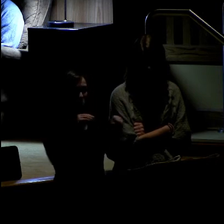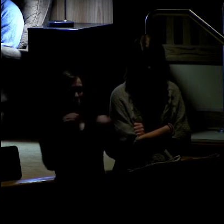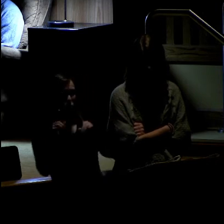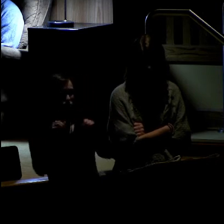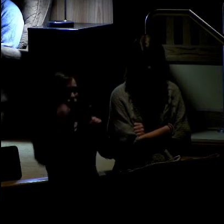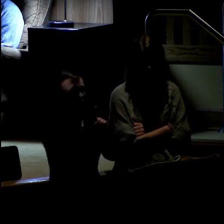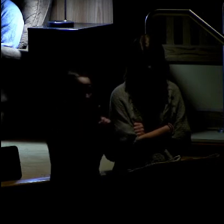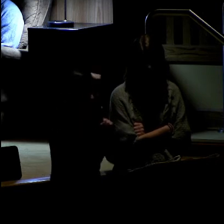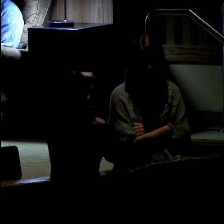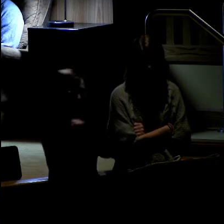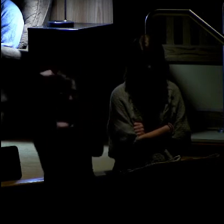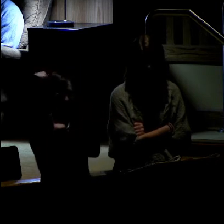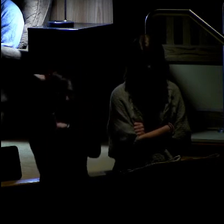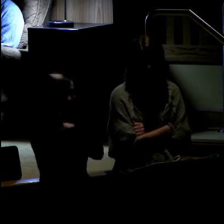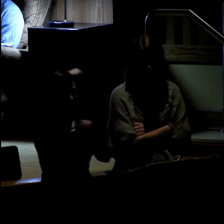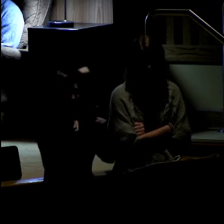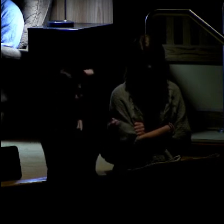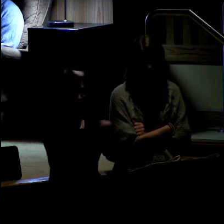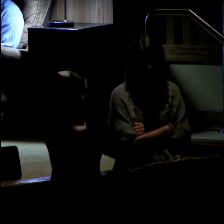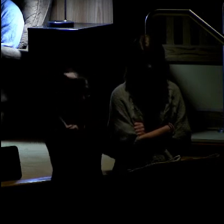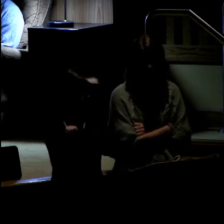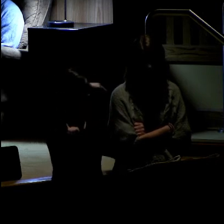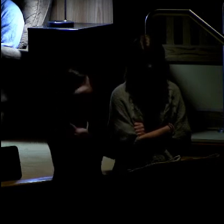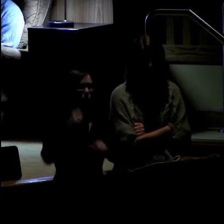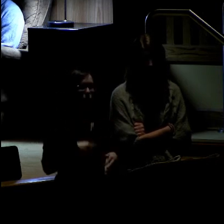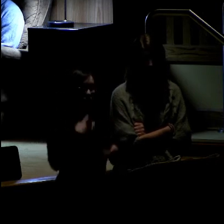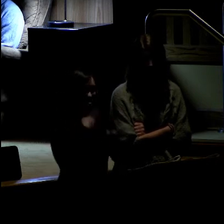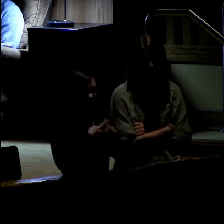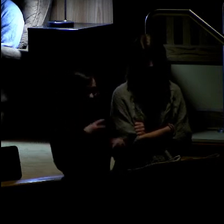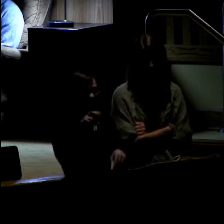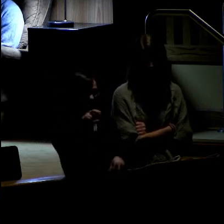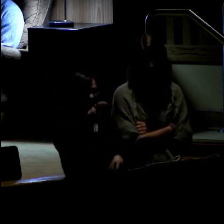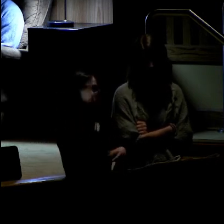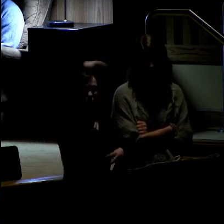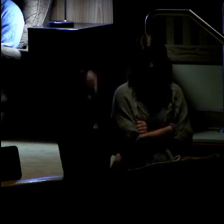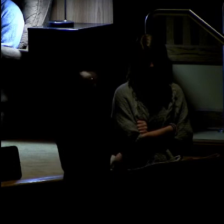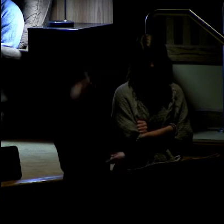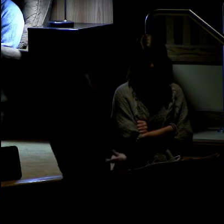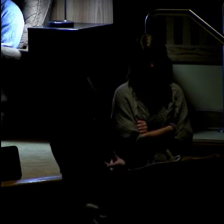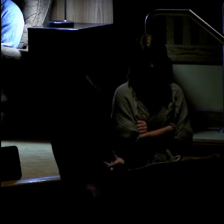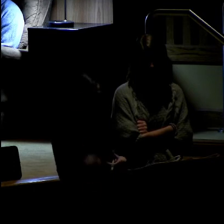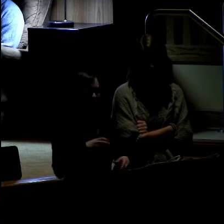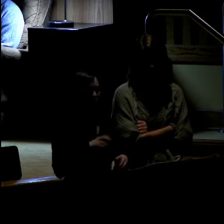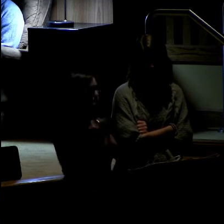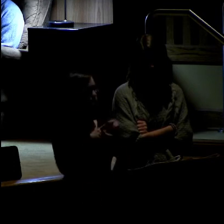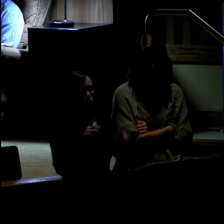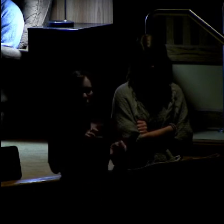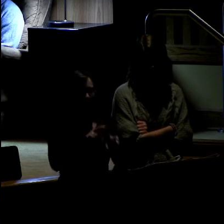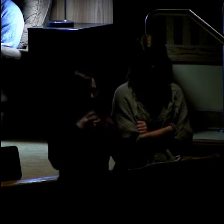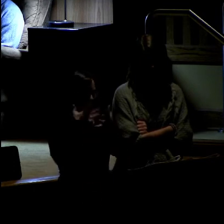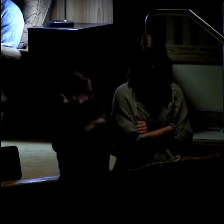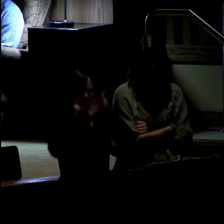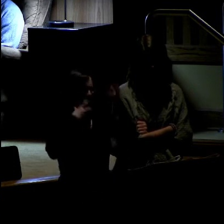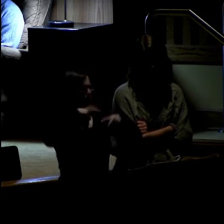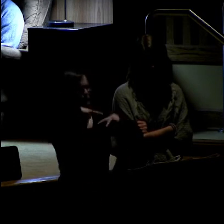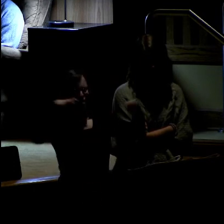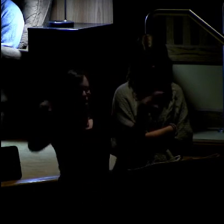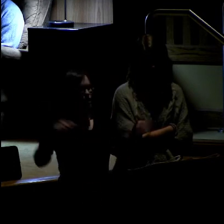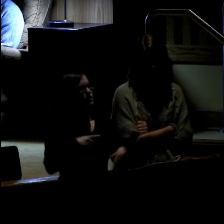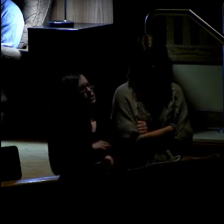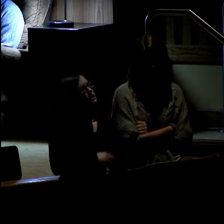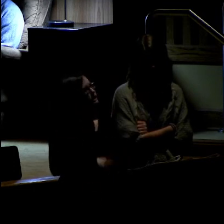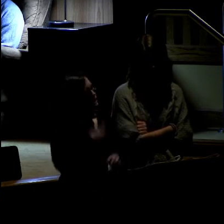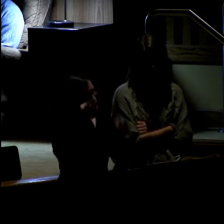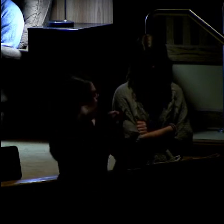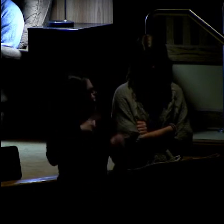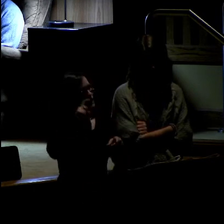worse, a large poisonous snake fell from the ceiling, and people began jumping out windows. It was then and there I decided to put a metal roof on our church in Koje. The project